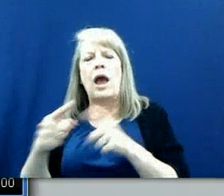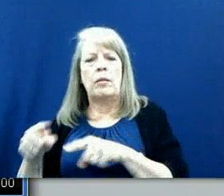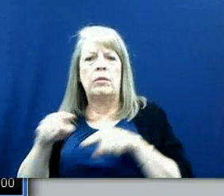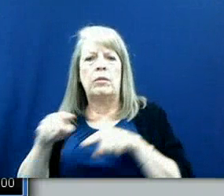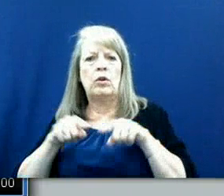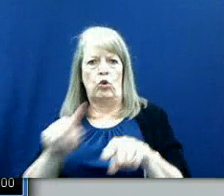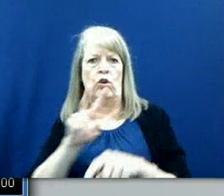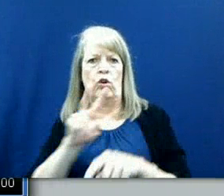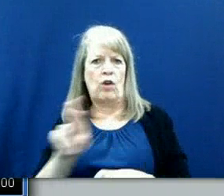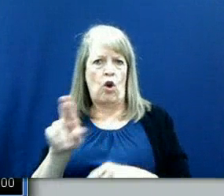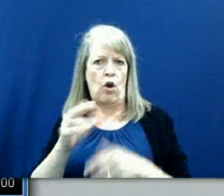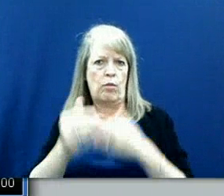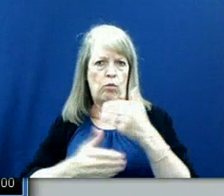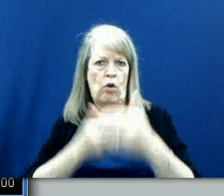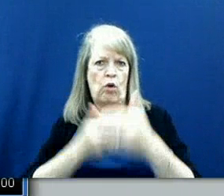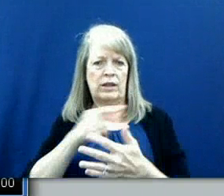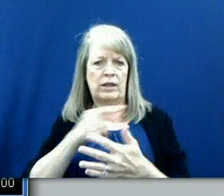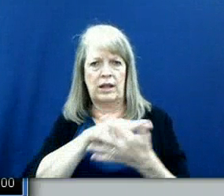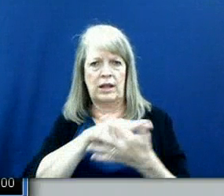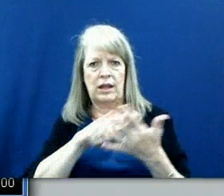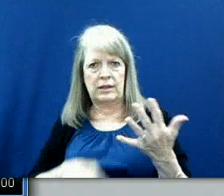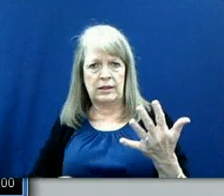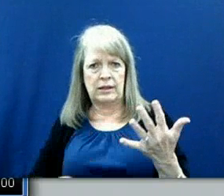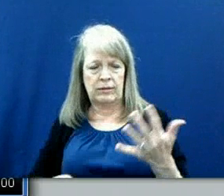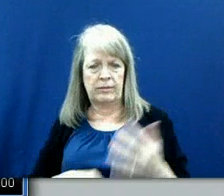process.